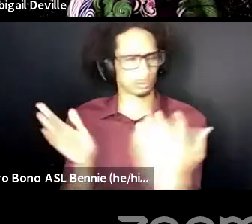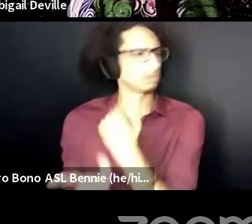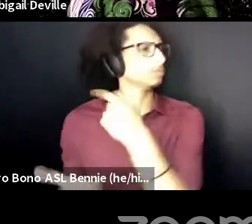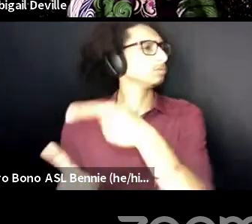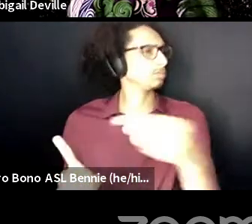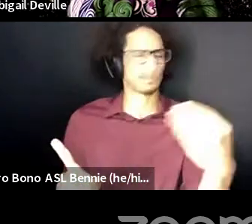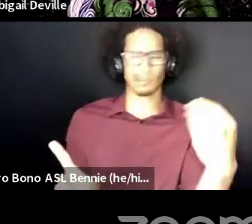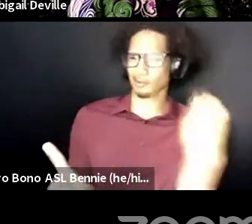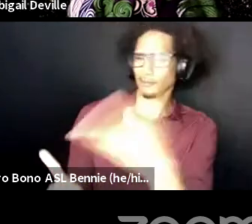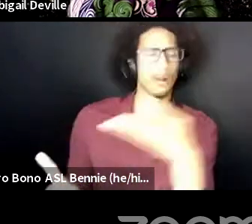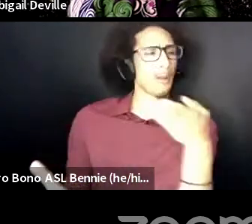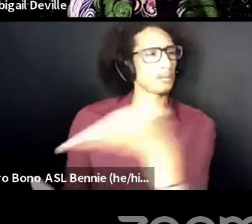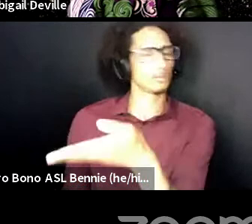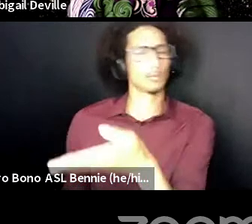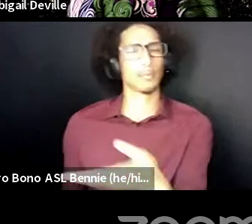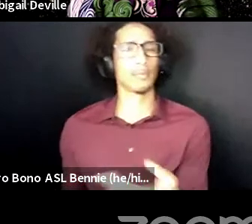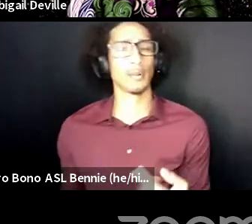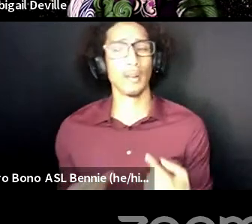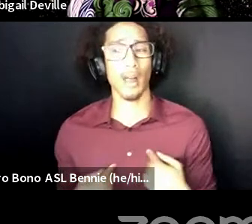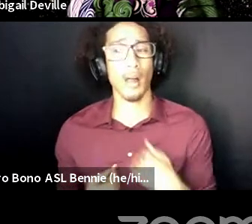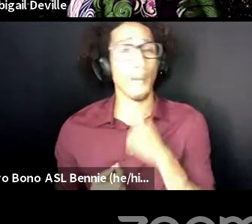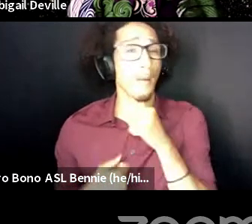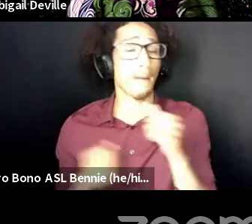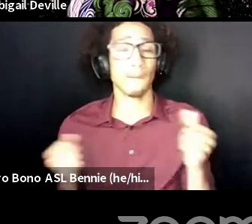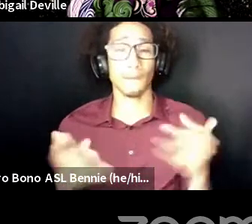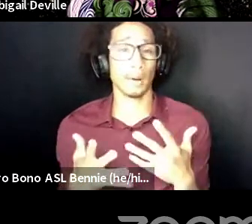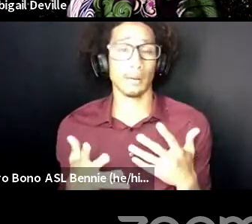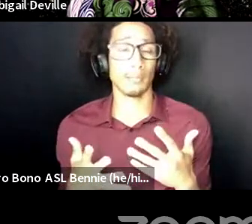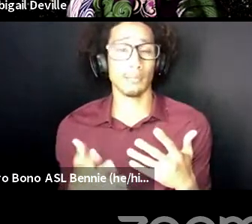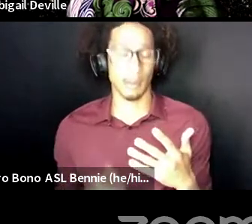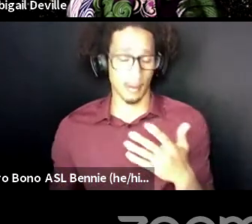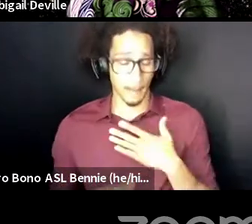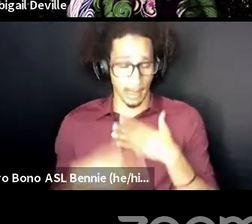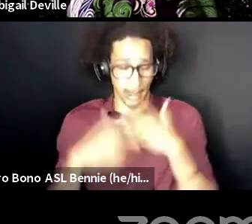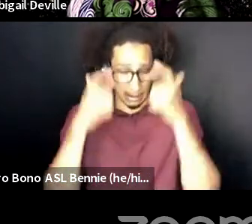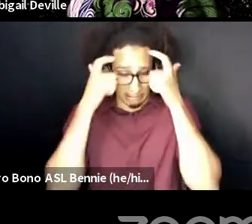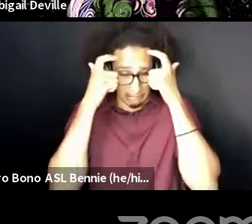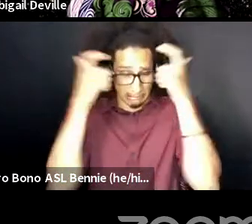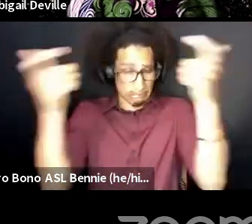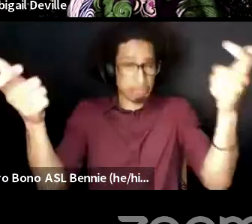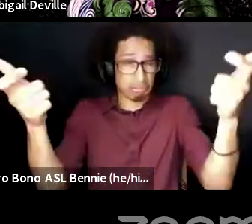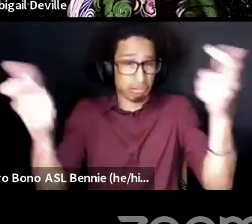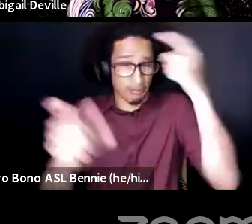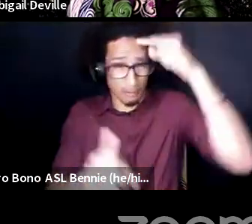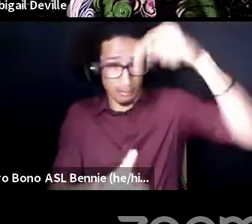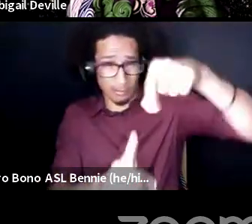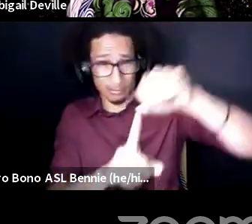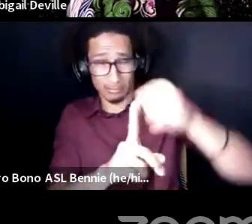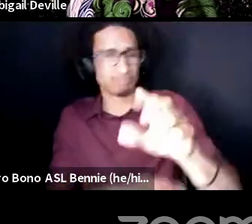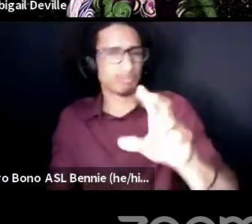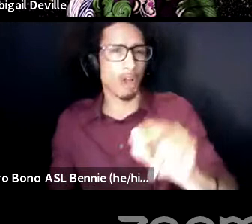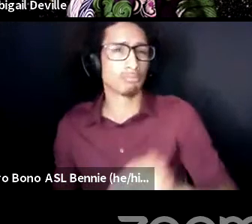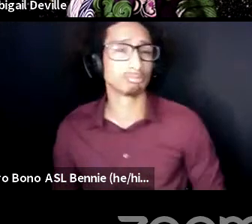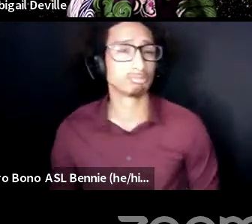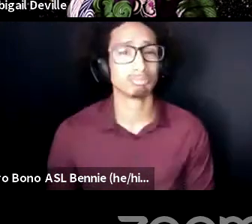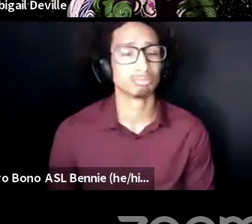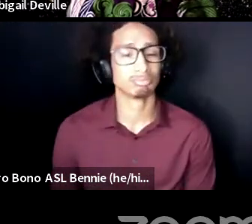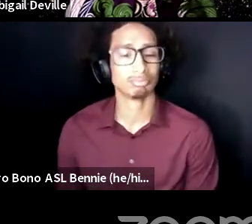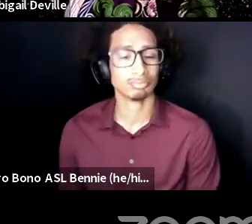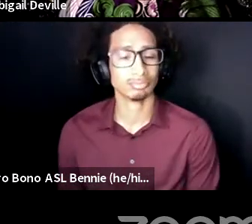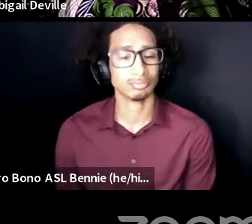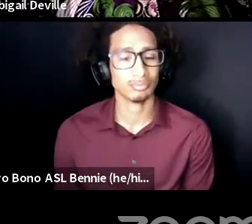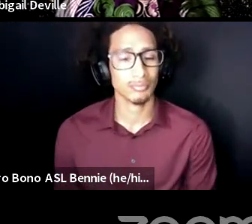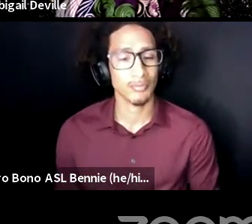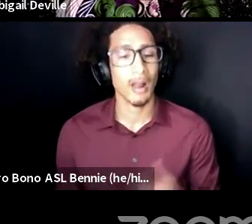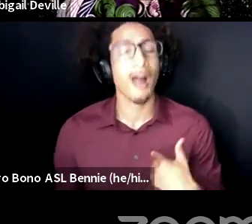know, I'm not afraid. To me, that's not my ego, because I have the faith that I'm going to